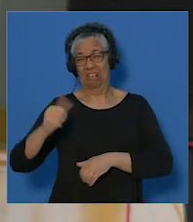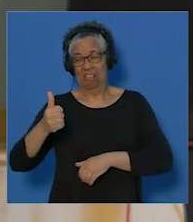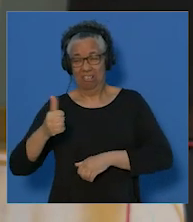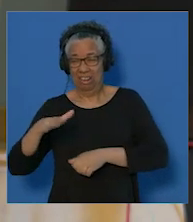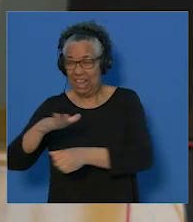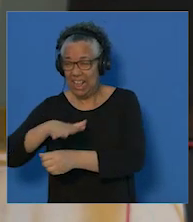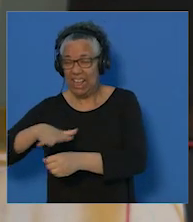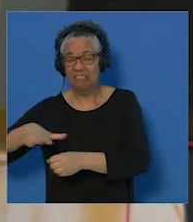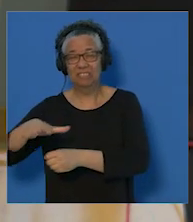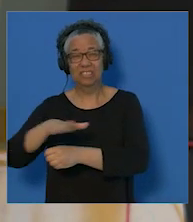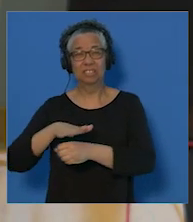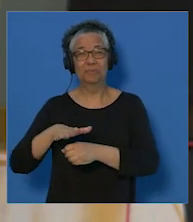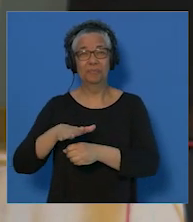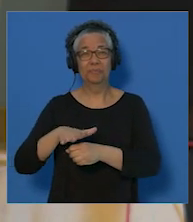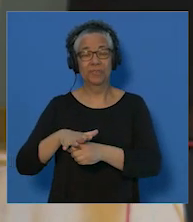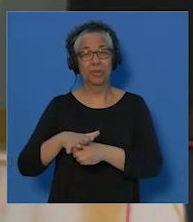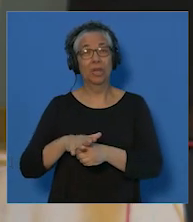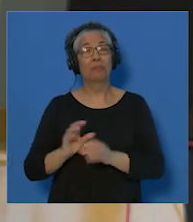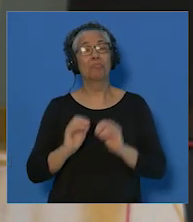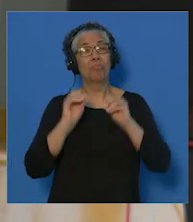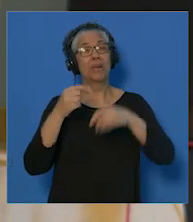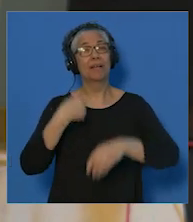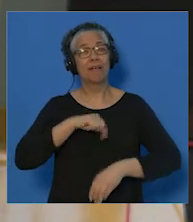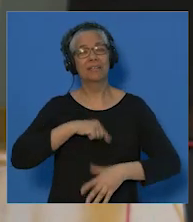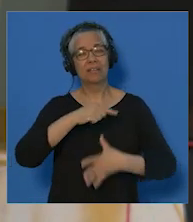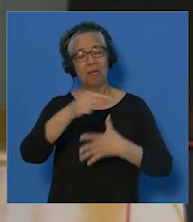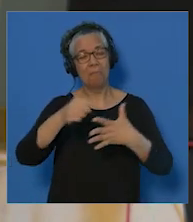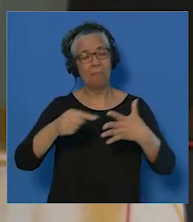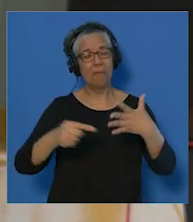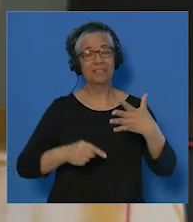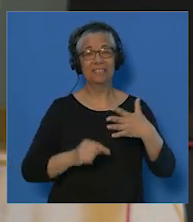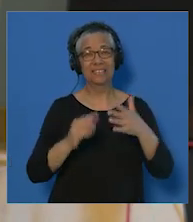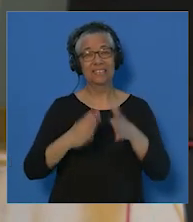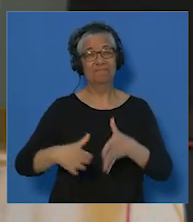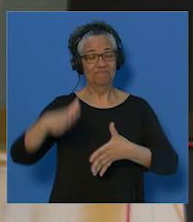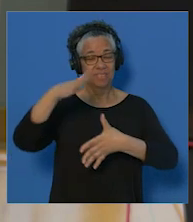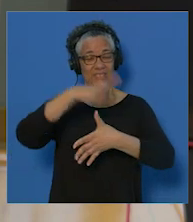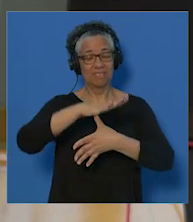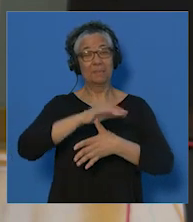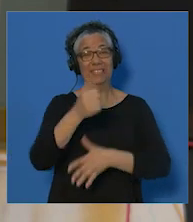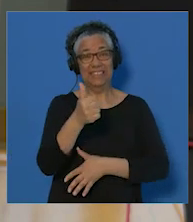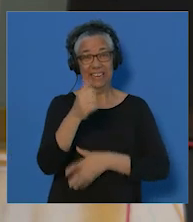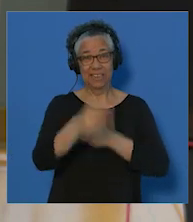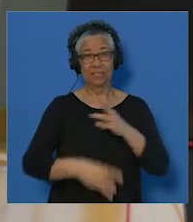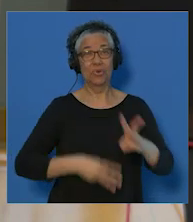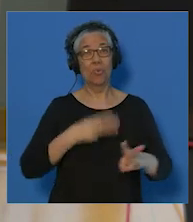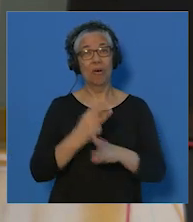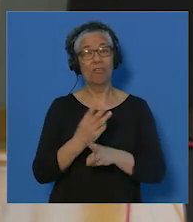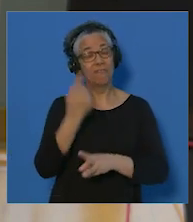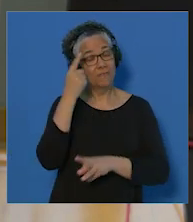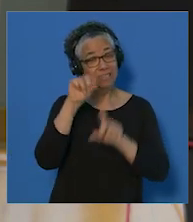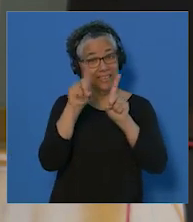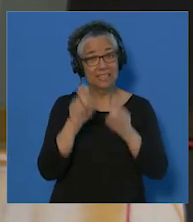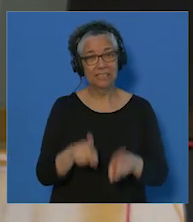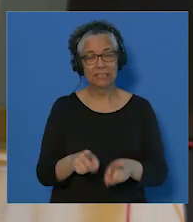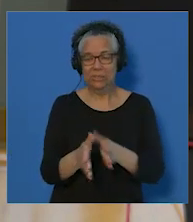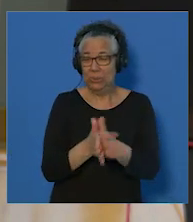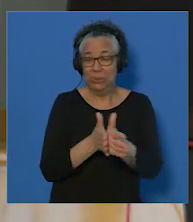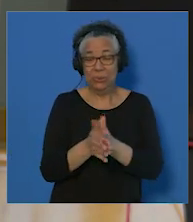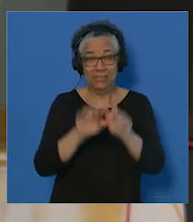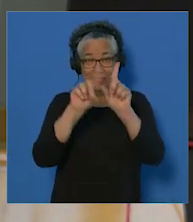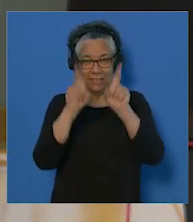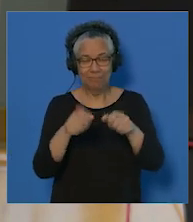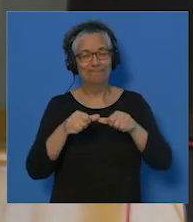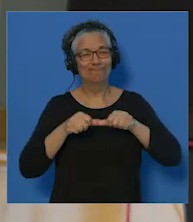jurisdictions and our region overall, placing us amongst the top 10 of the world in testing. Aggressive testing will